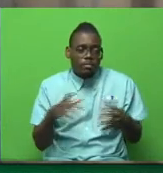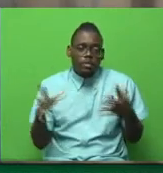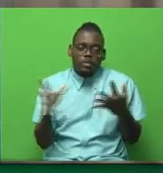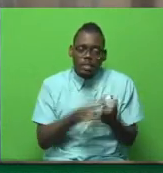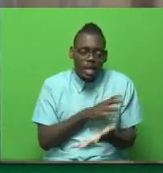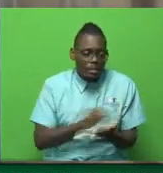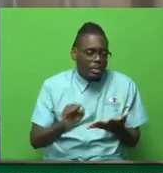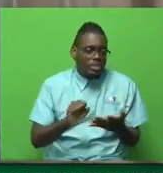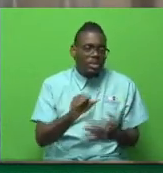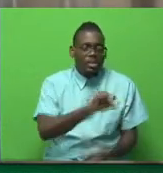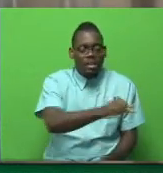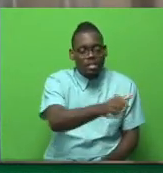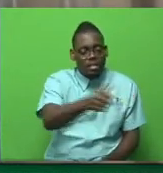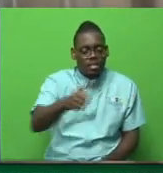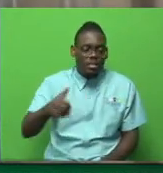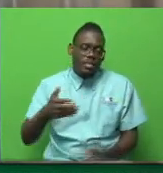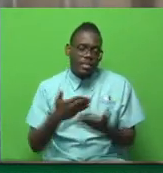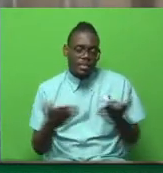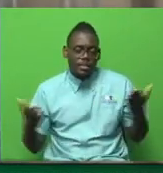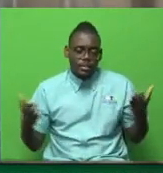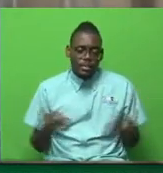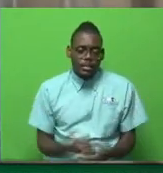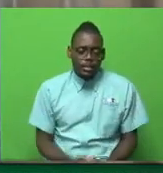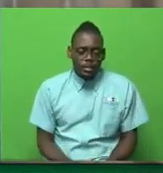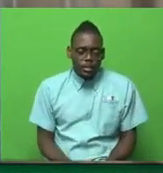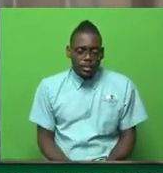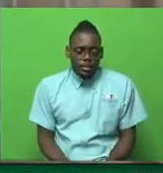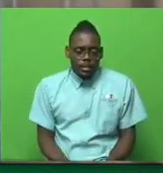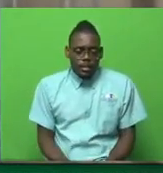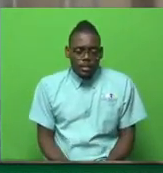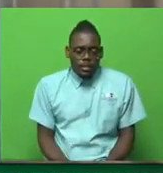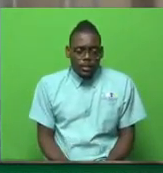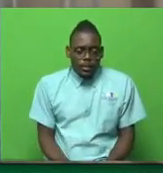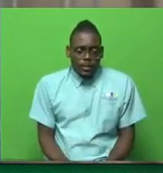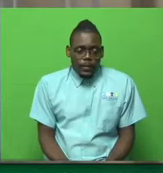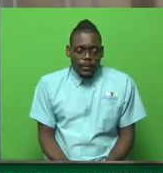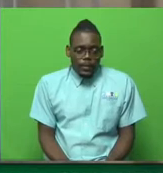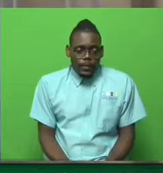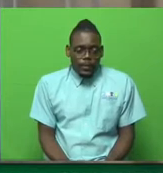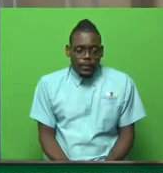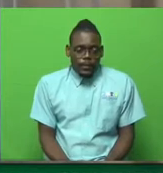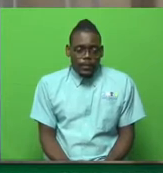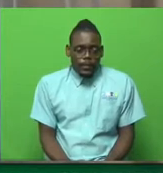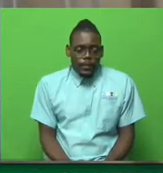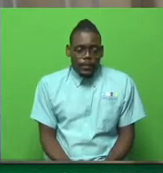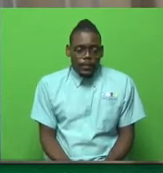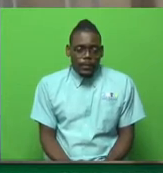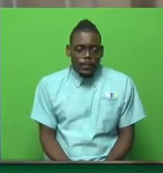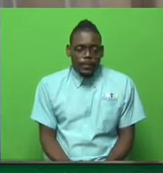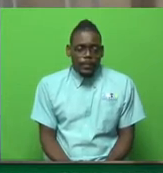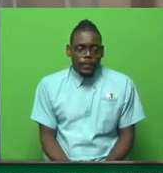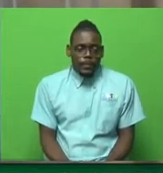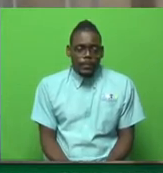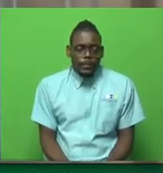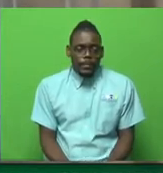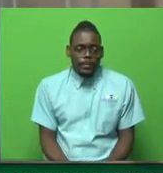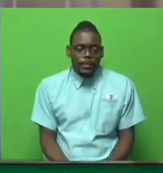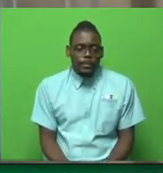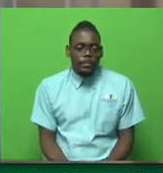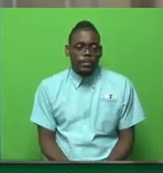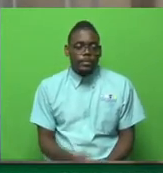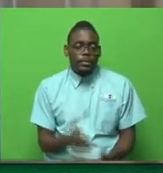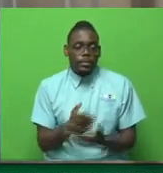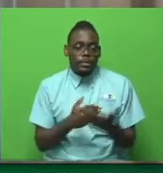claimed in his budget statement somehow that somebody just like this current Minister the ministry Ministry of Finance somebody